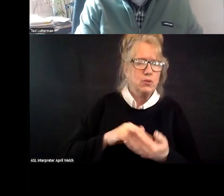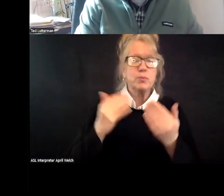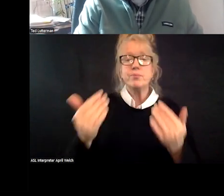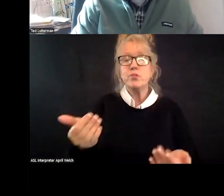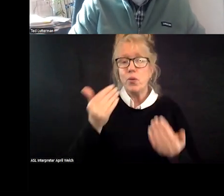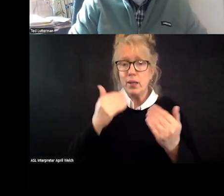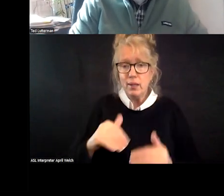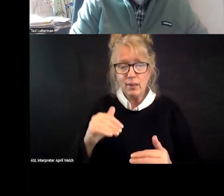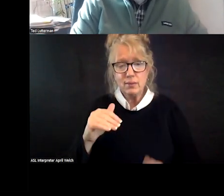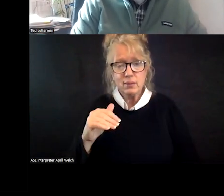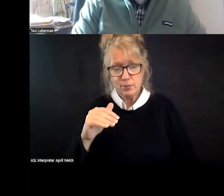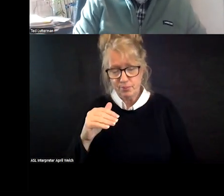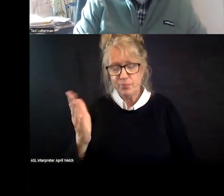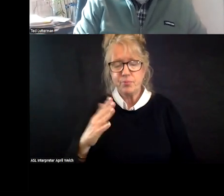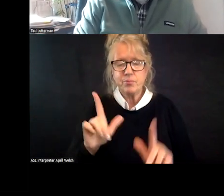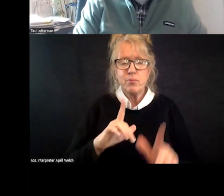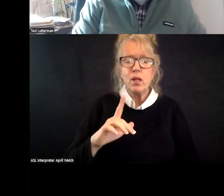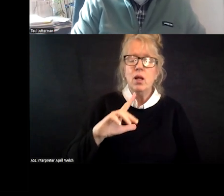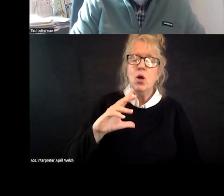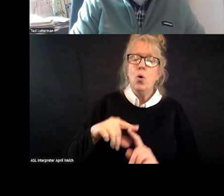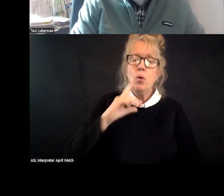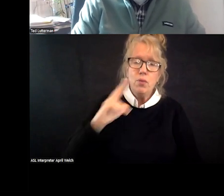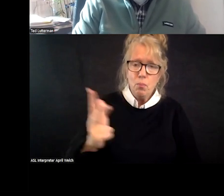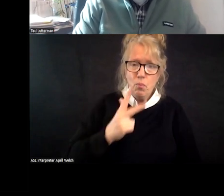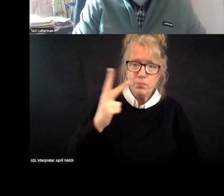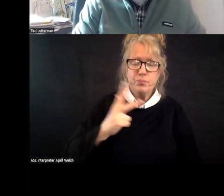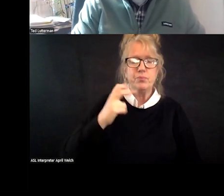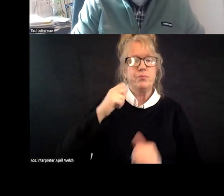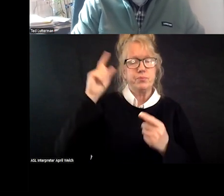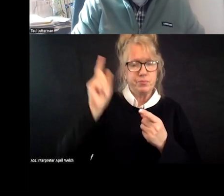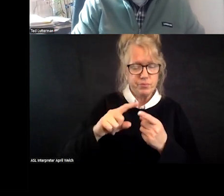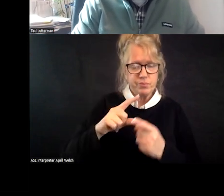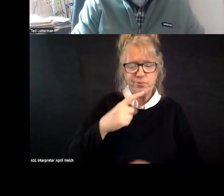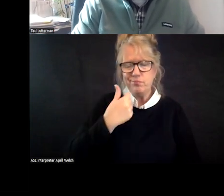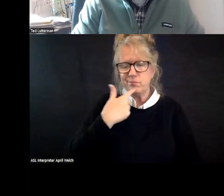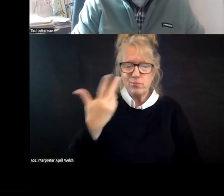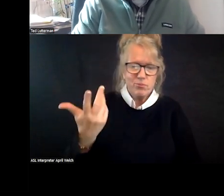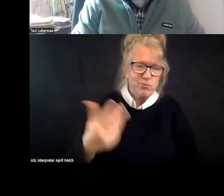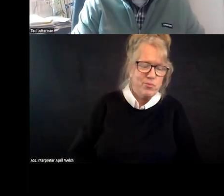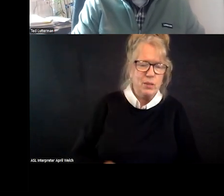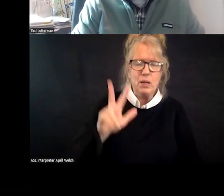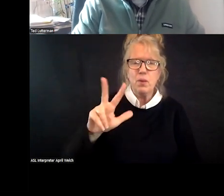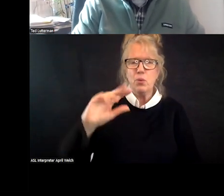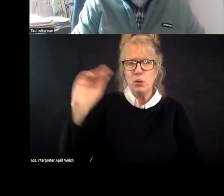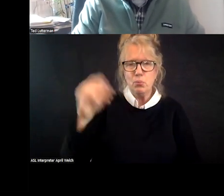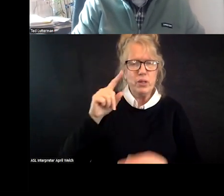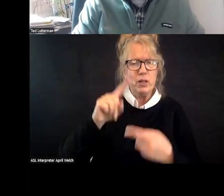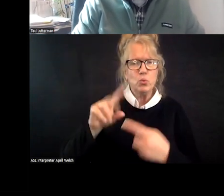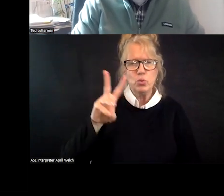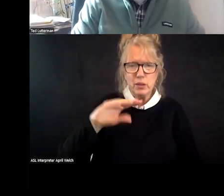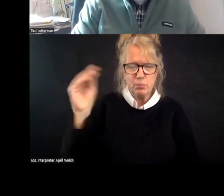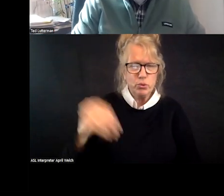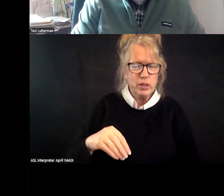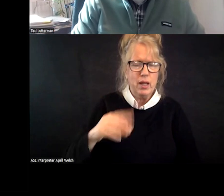next slide, when mobile crisis is dispatched, so we're down to the 3% to 6% of